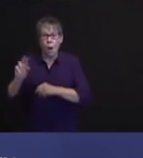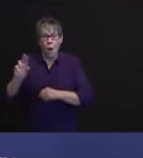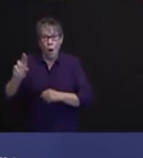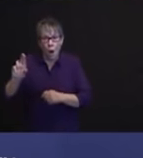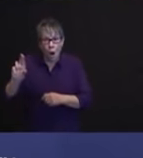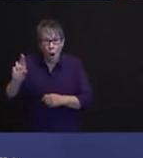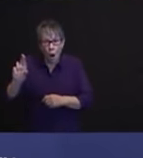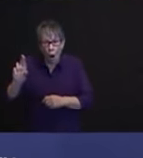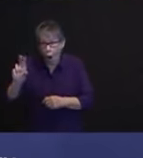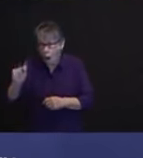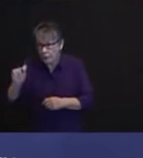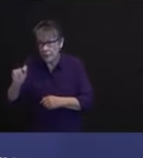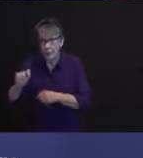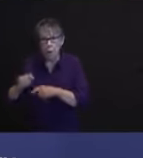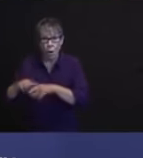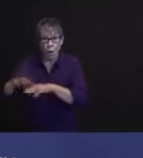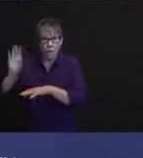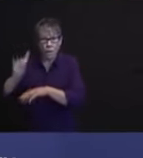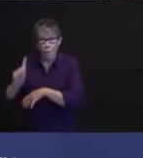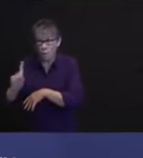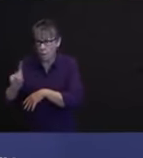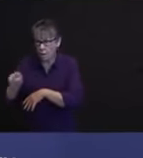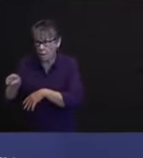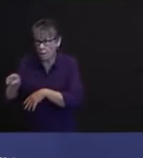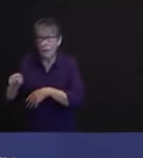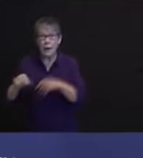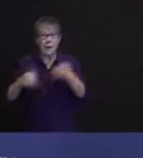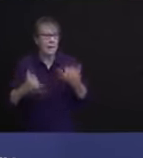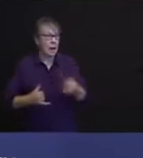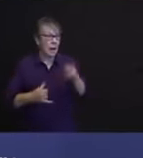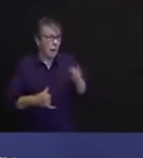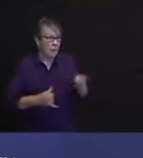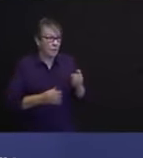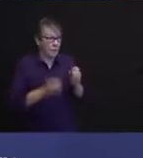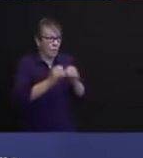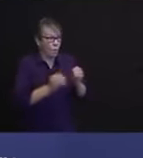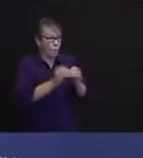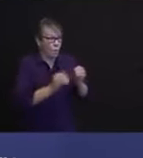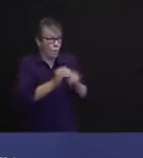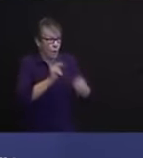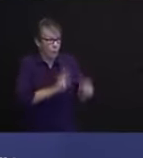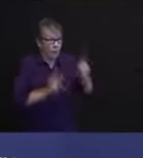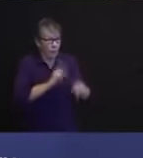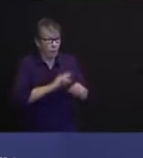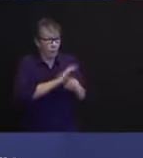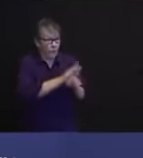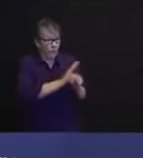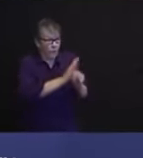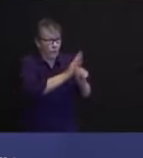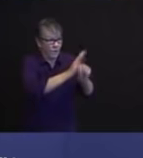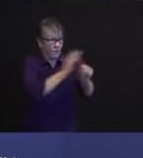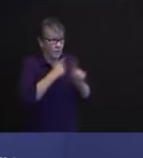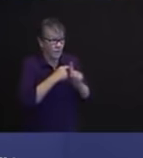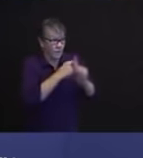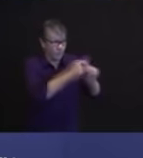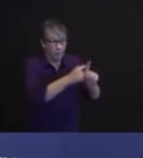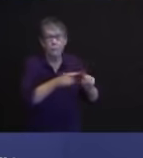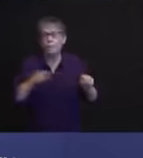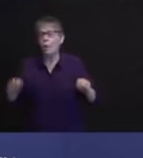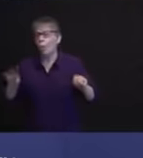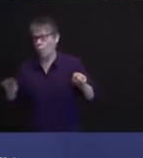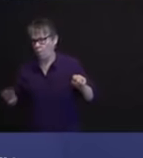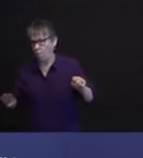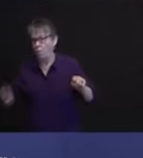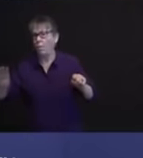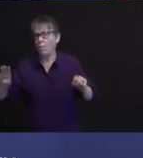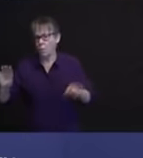not as fast as they had been. And this compares to, again, the spring where we had been above 5. So basically, as I've